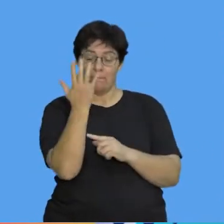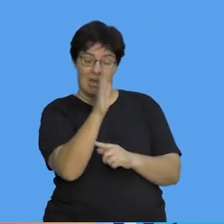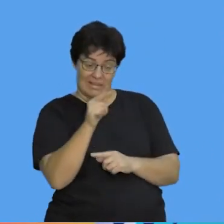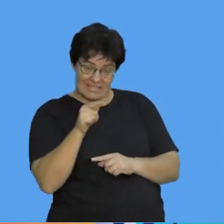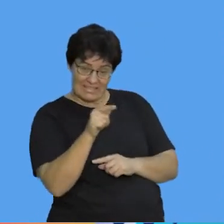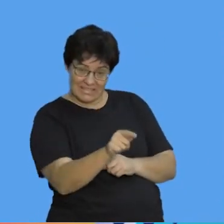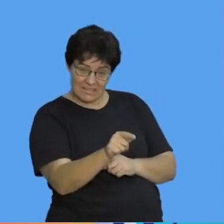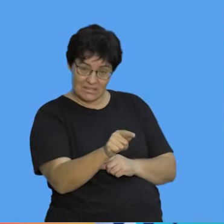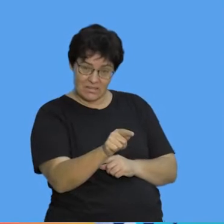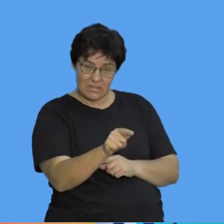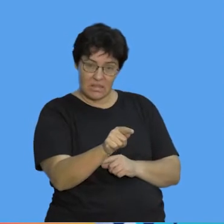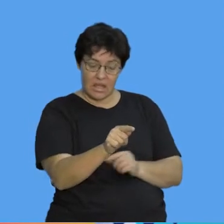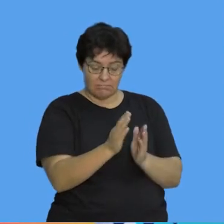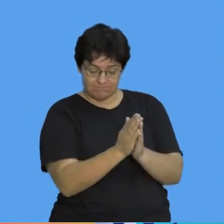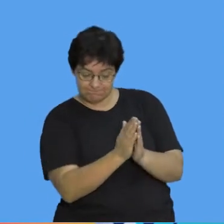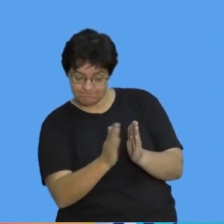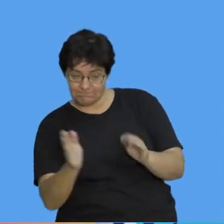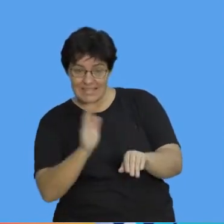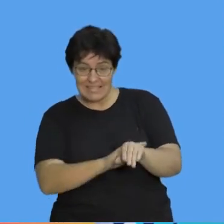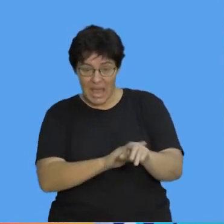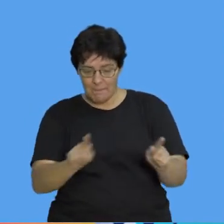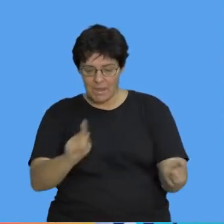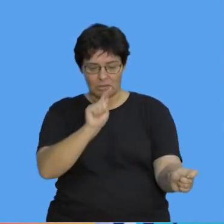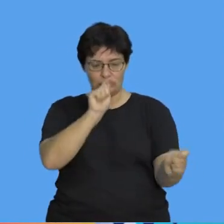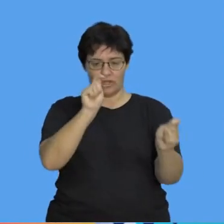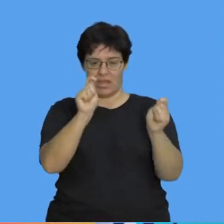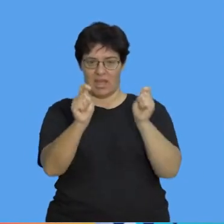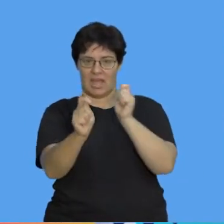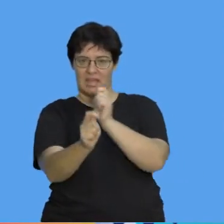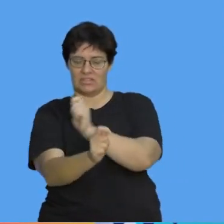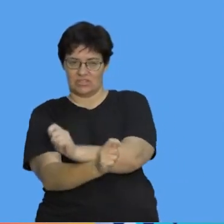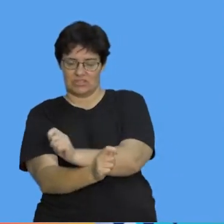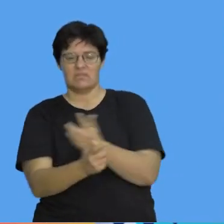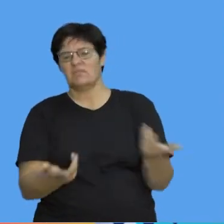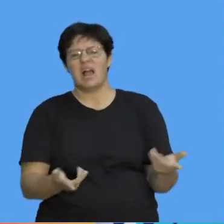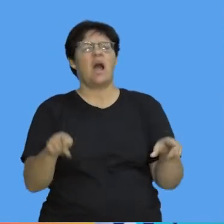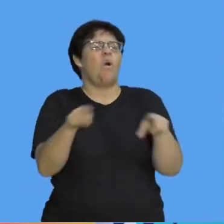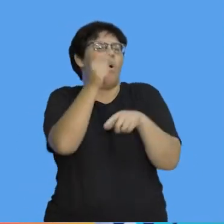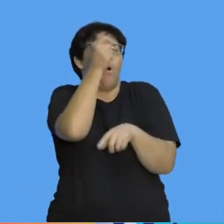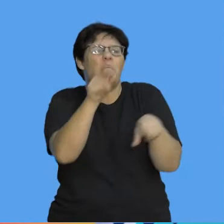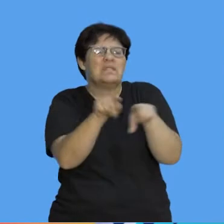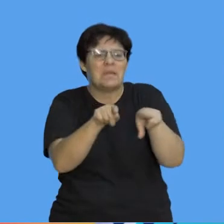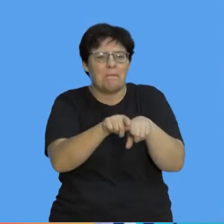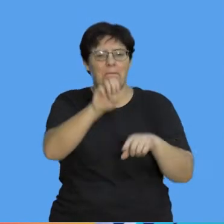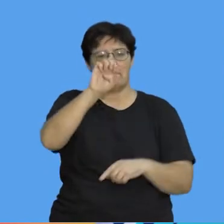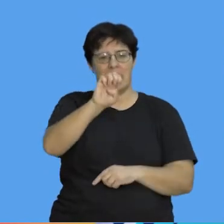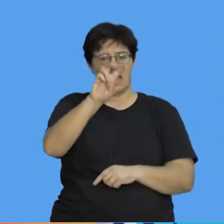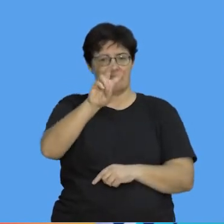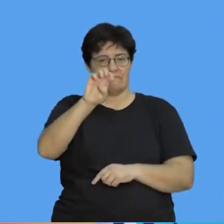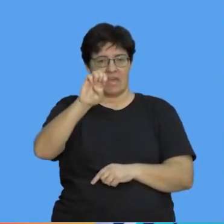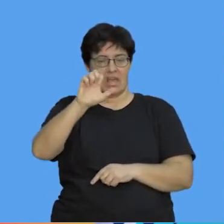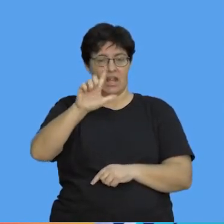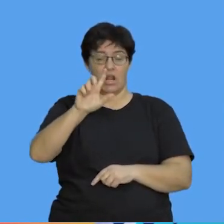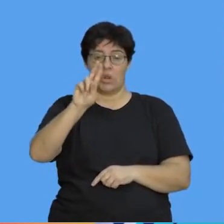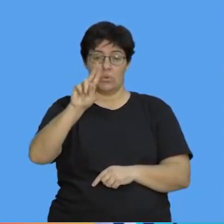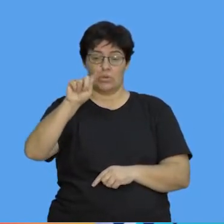have changed over time. So if we will use the word evolution, that would be one of our key terms here